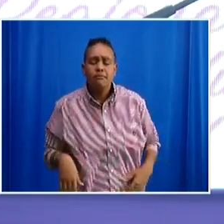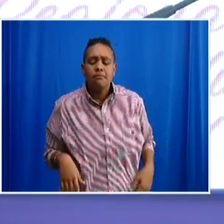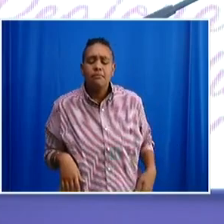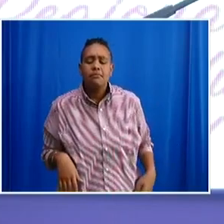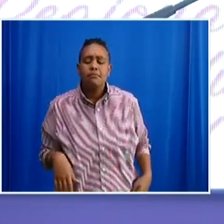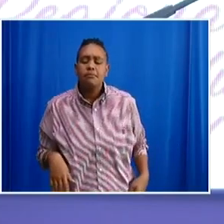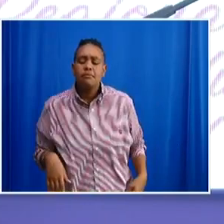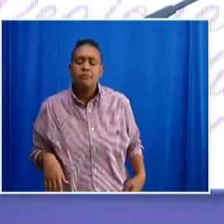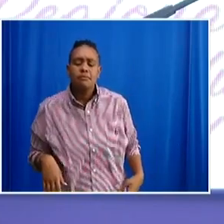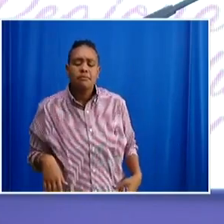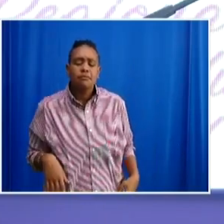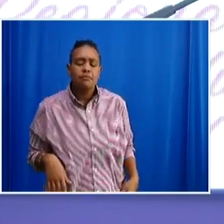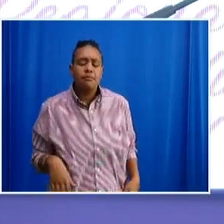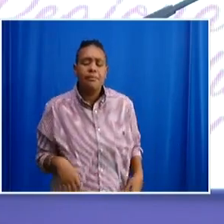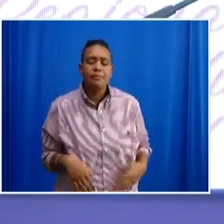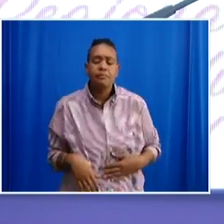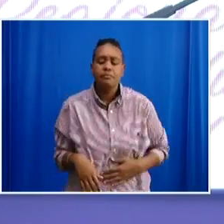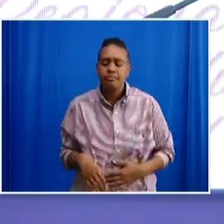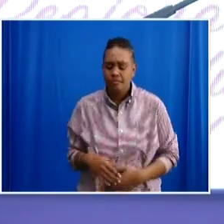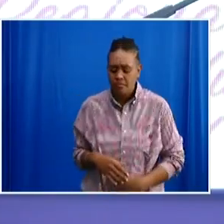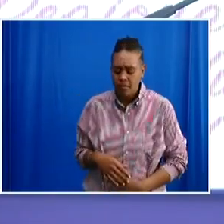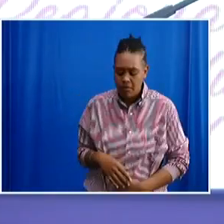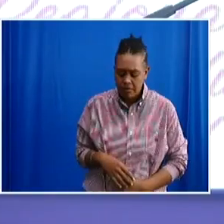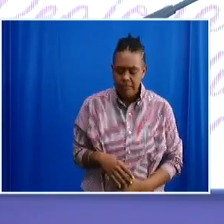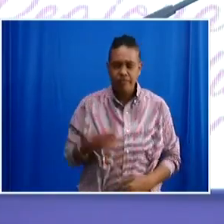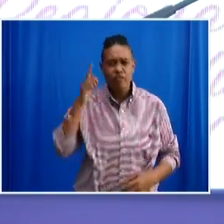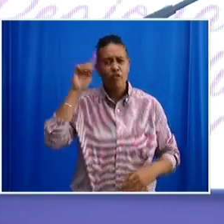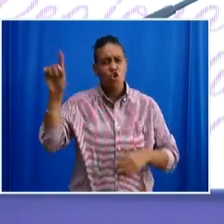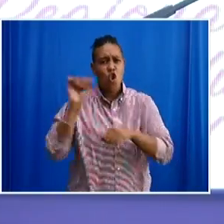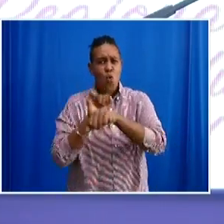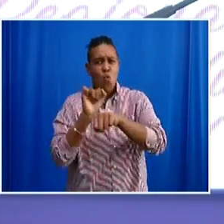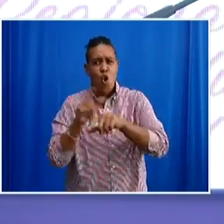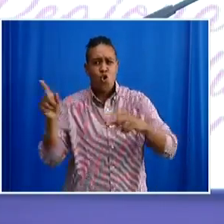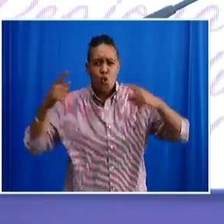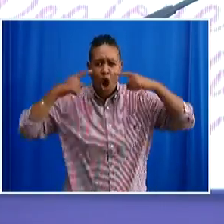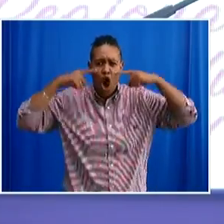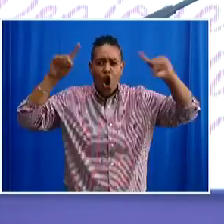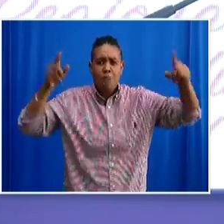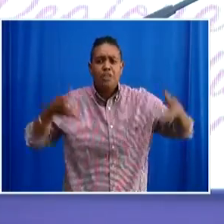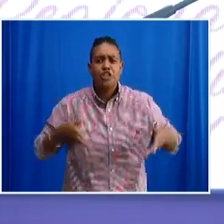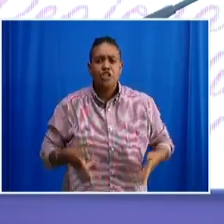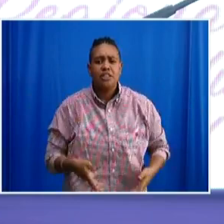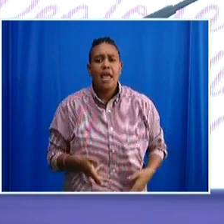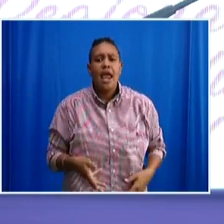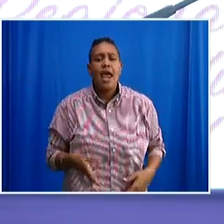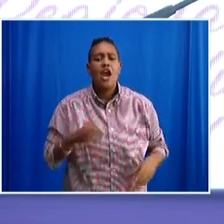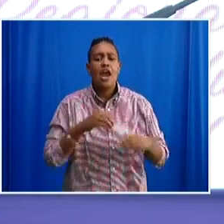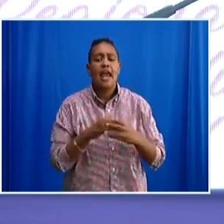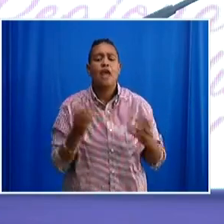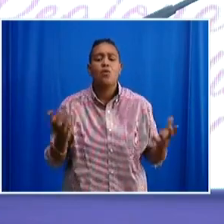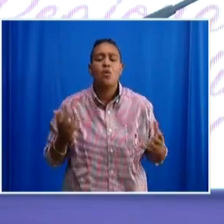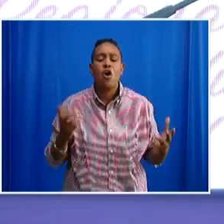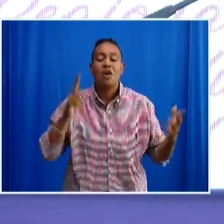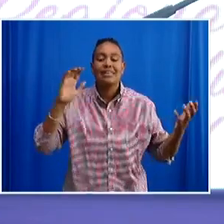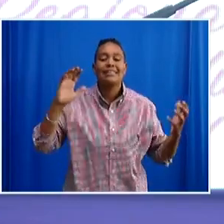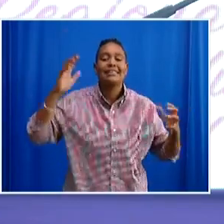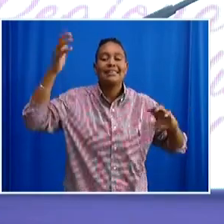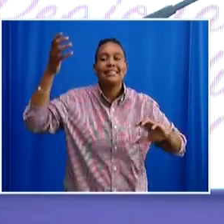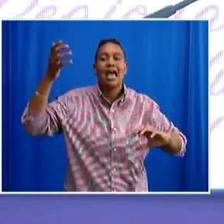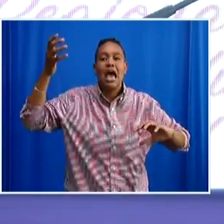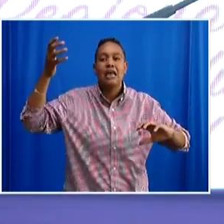for the work that you were able to accomplish in the field of